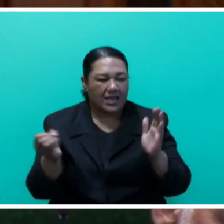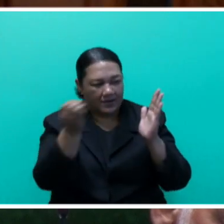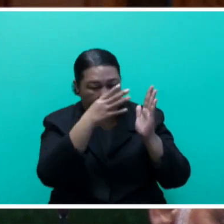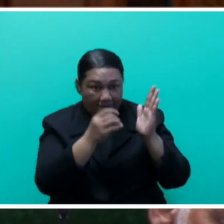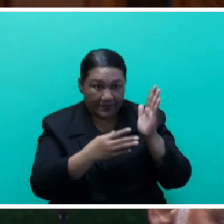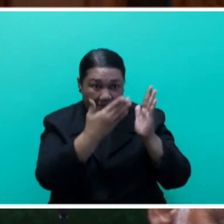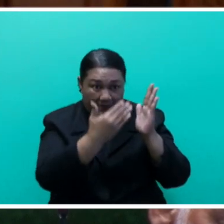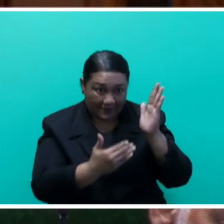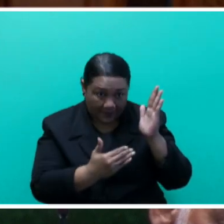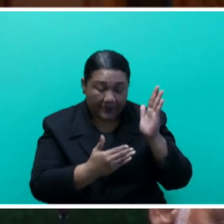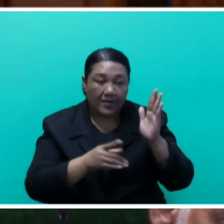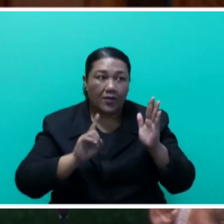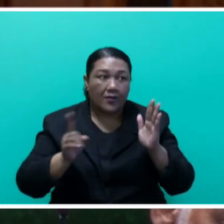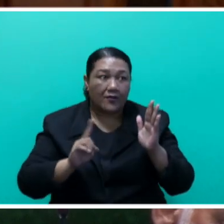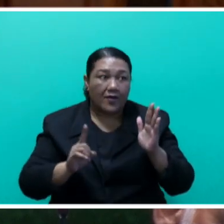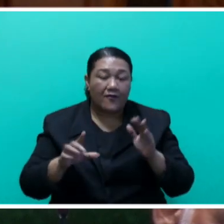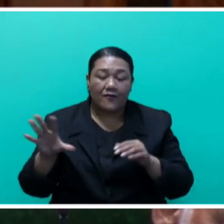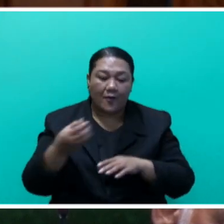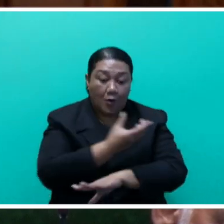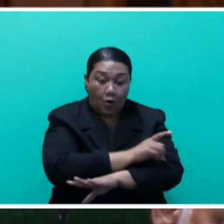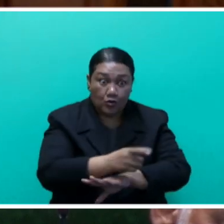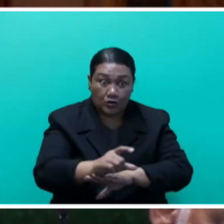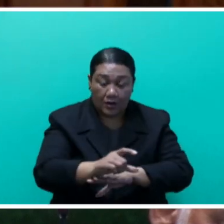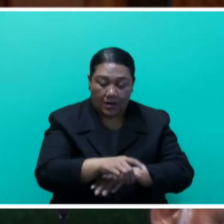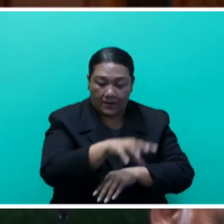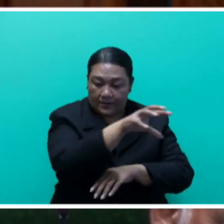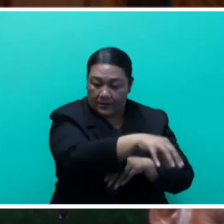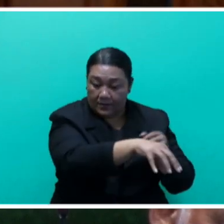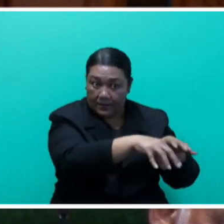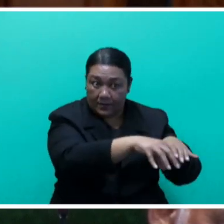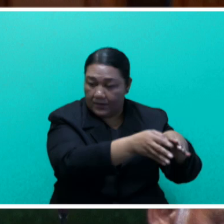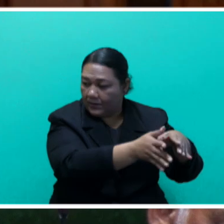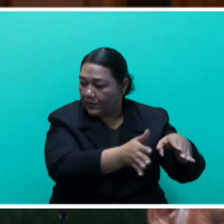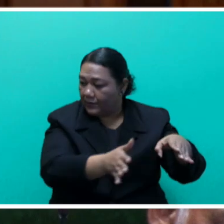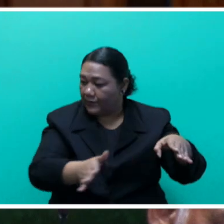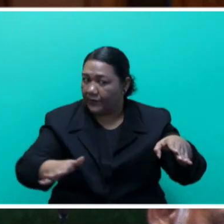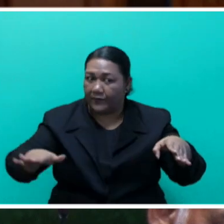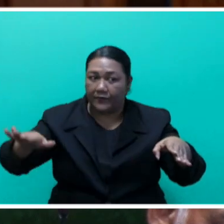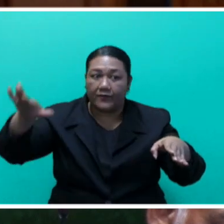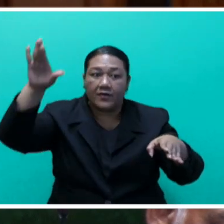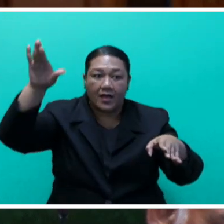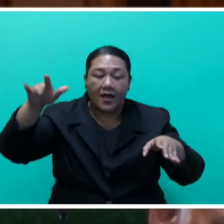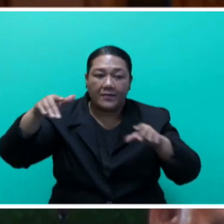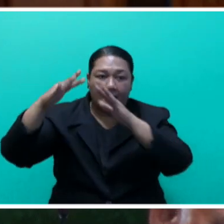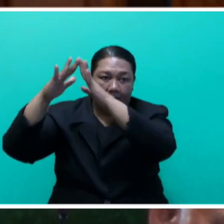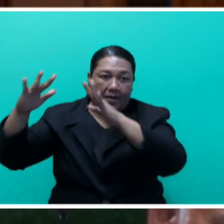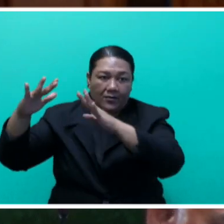from coastal protection works right up to the tributaries, up in the